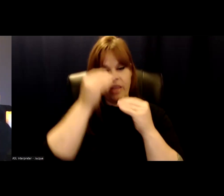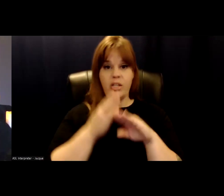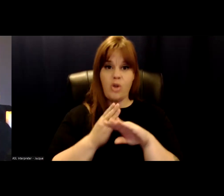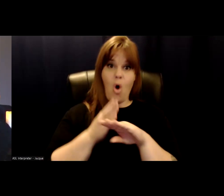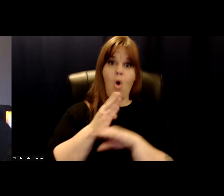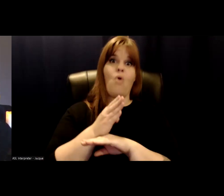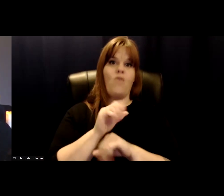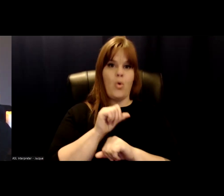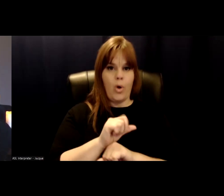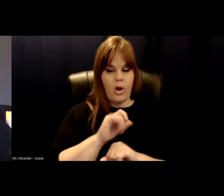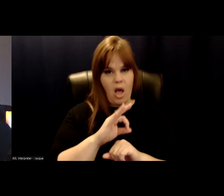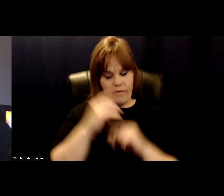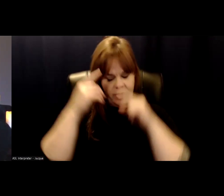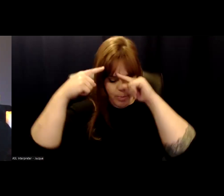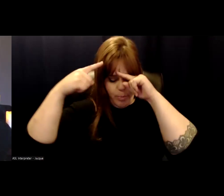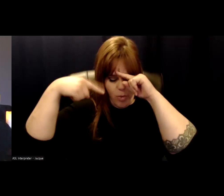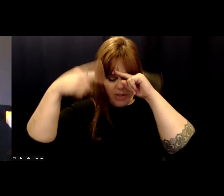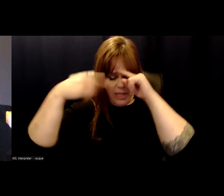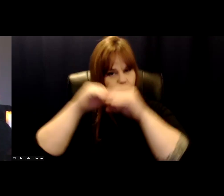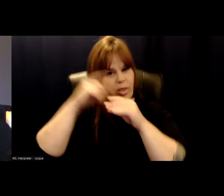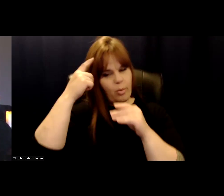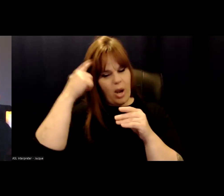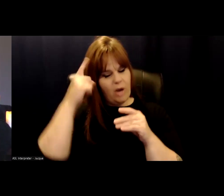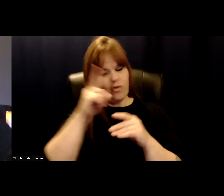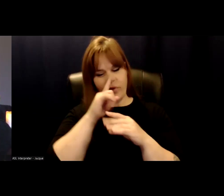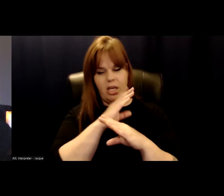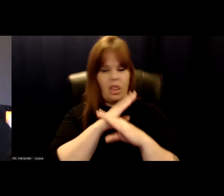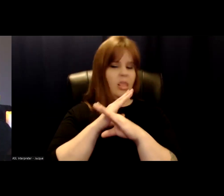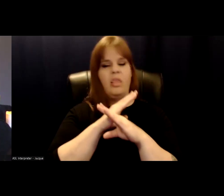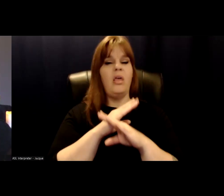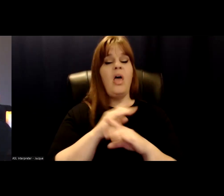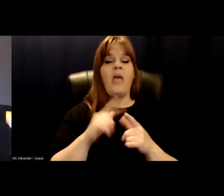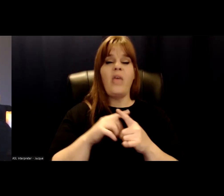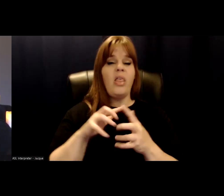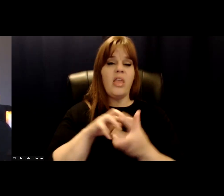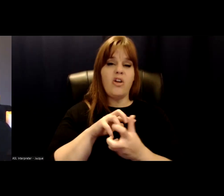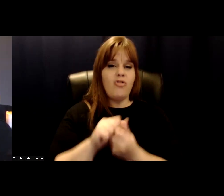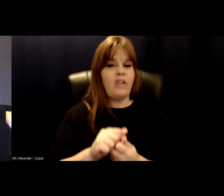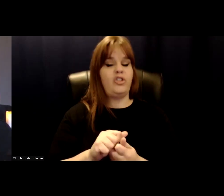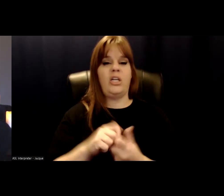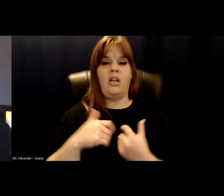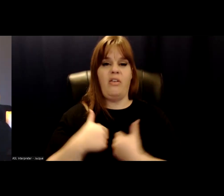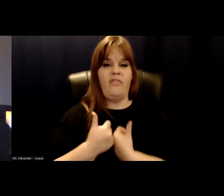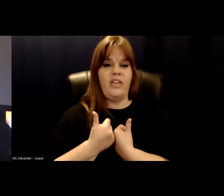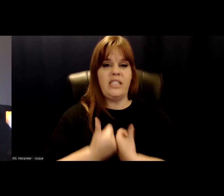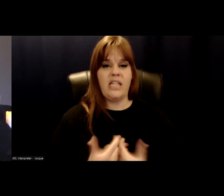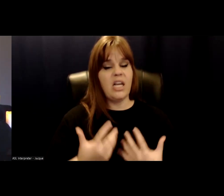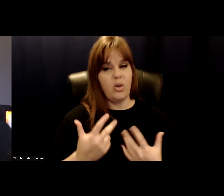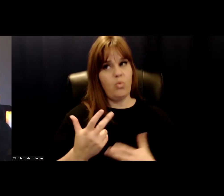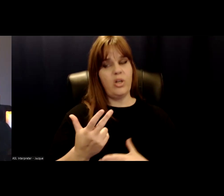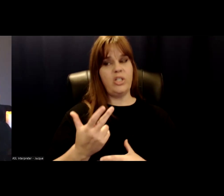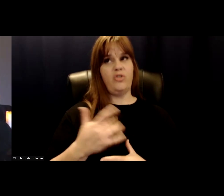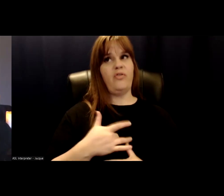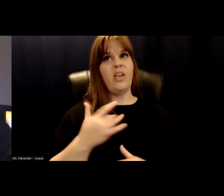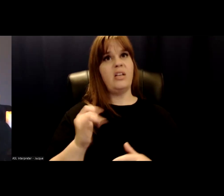get in the way. And then there's the crushing fatigue, which can feel like wearing a